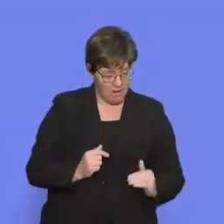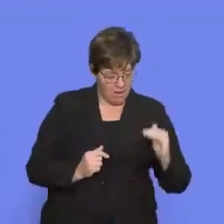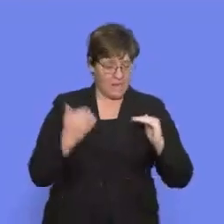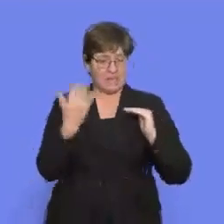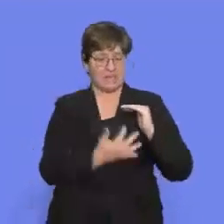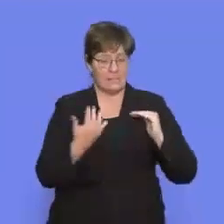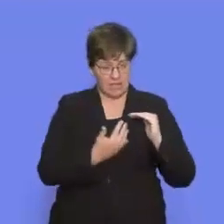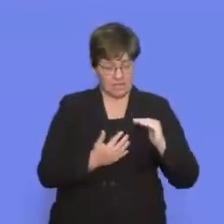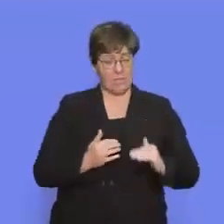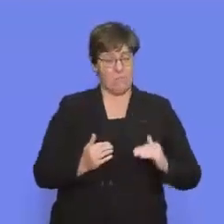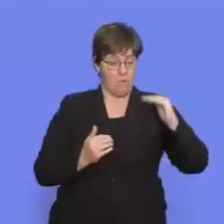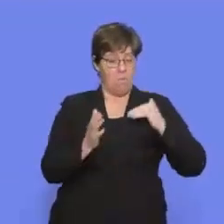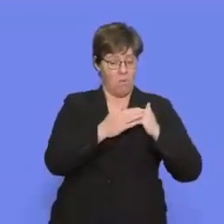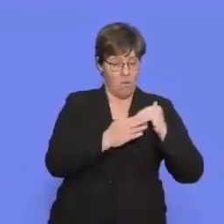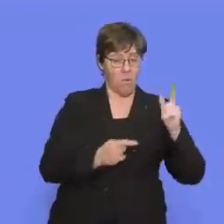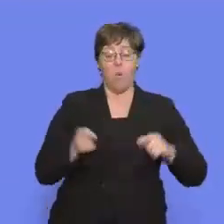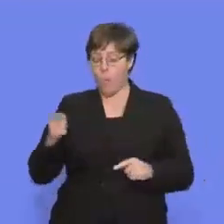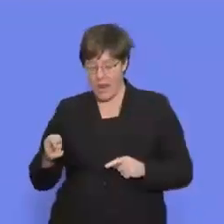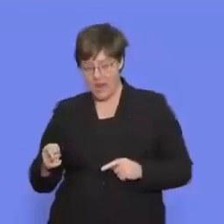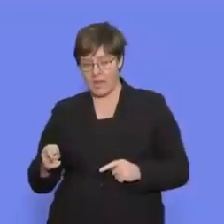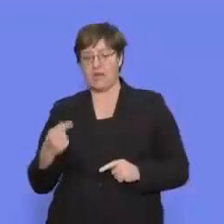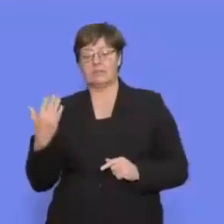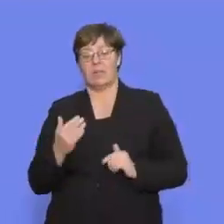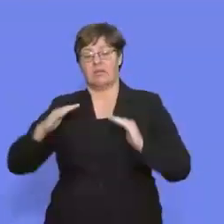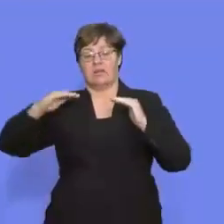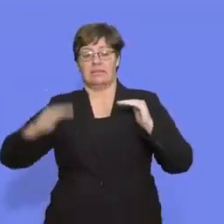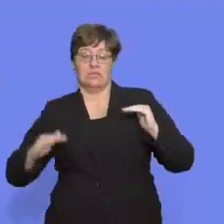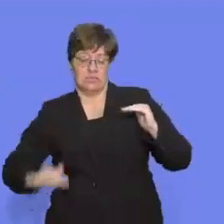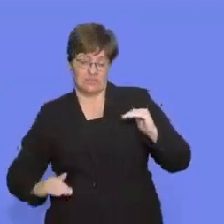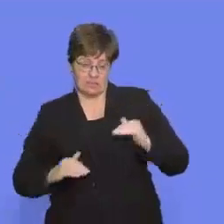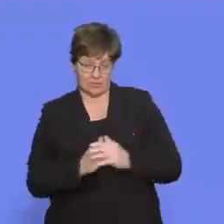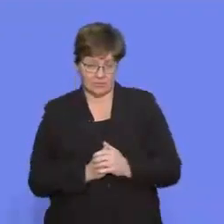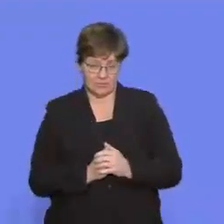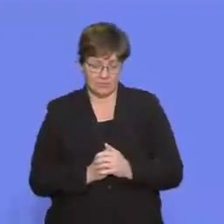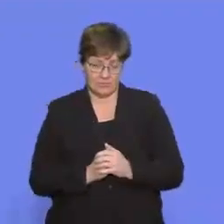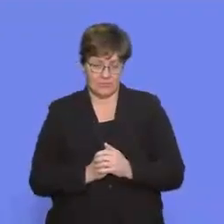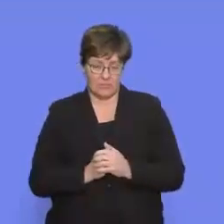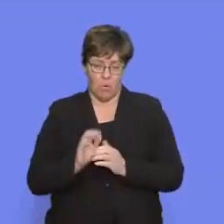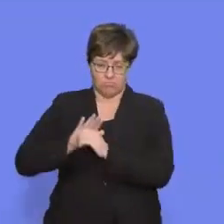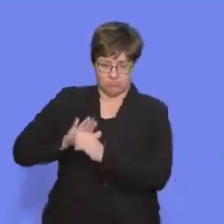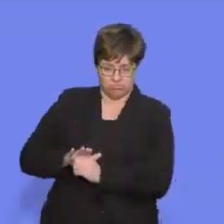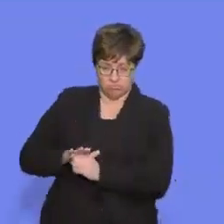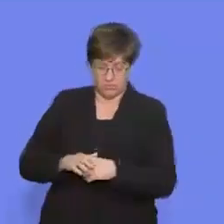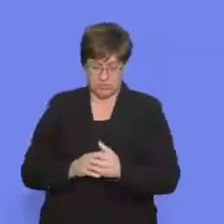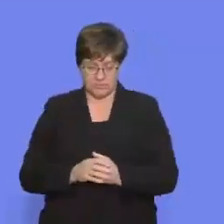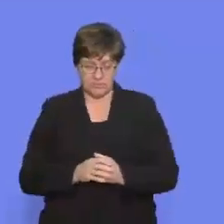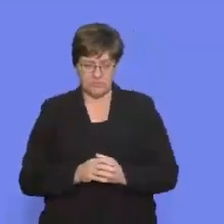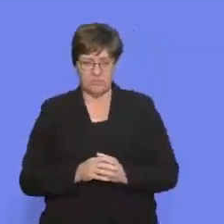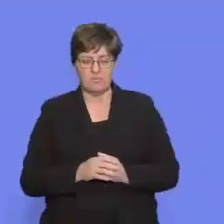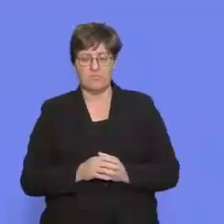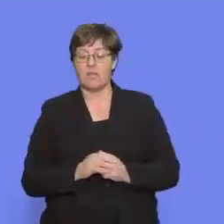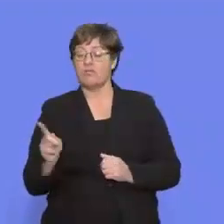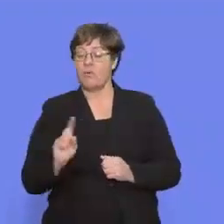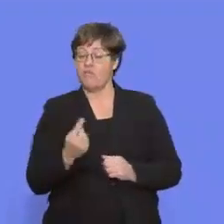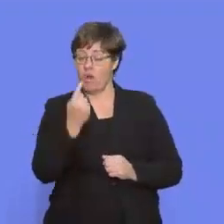increase and the other one will be inhibited. So the first hormone